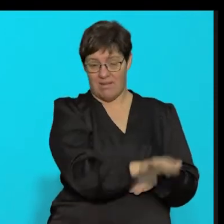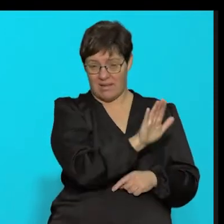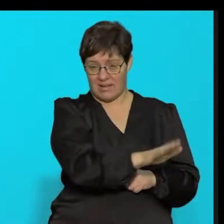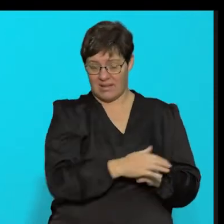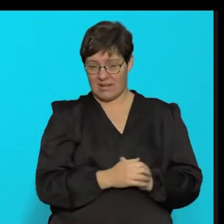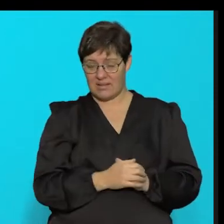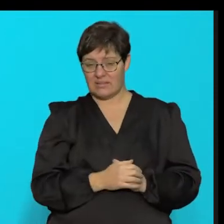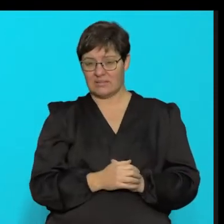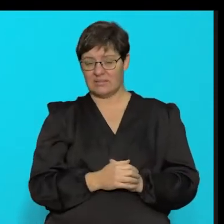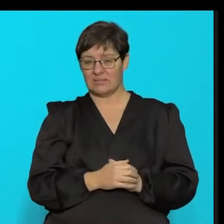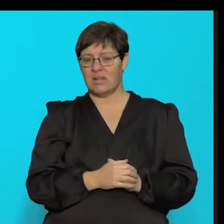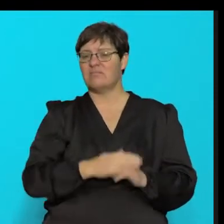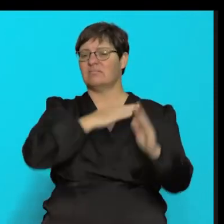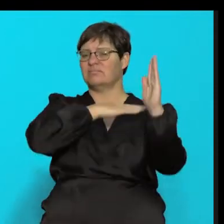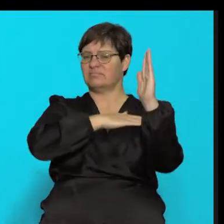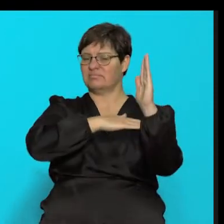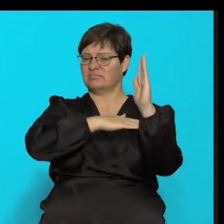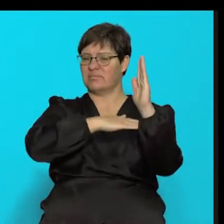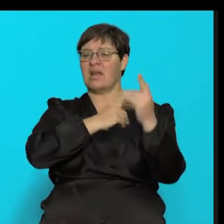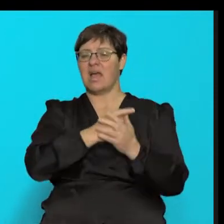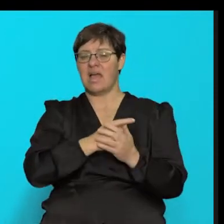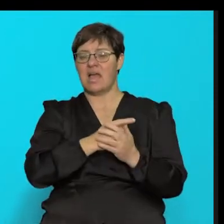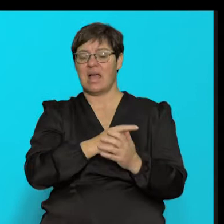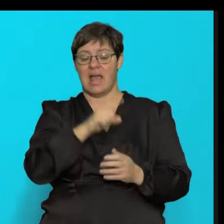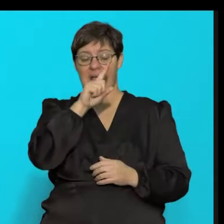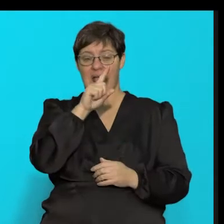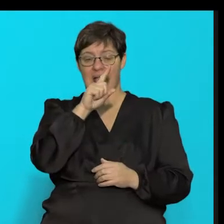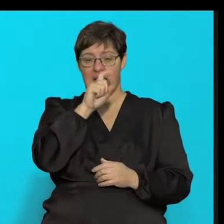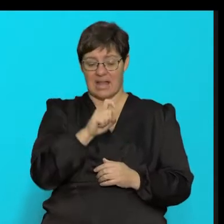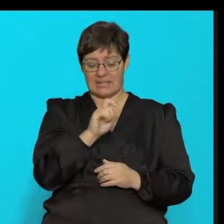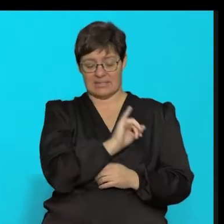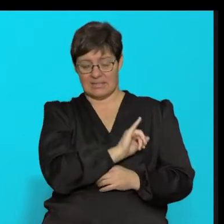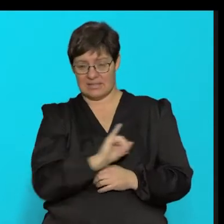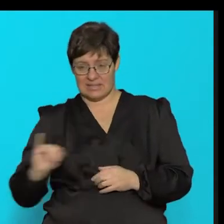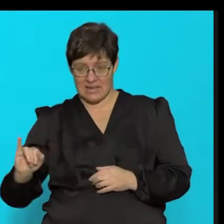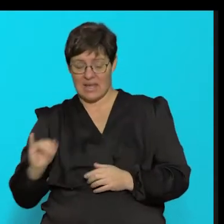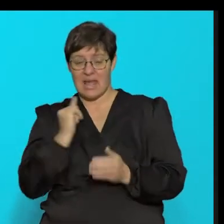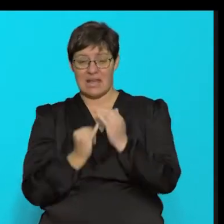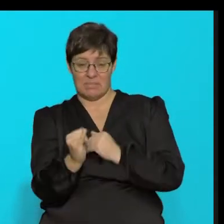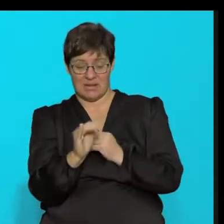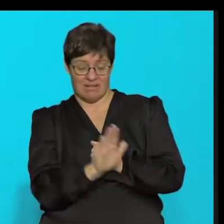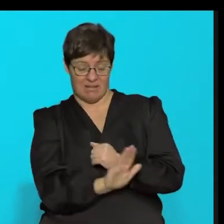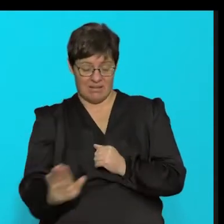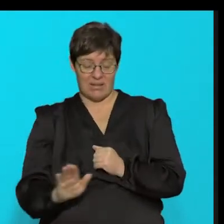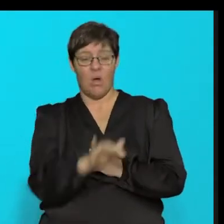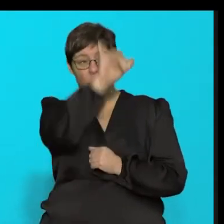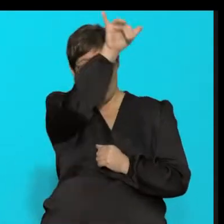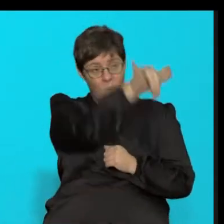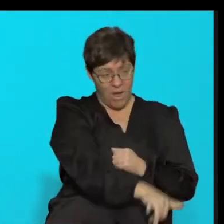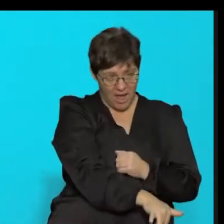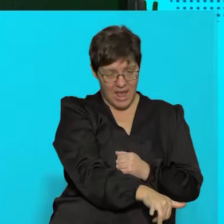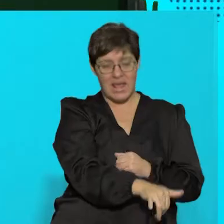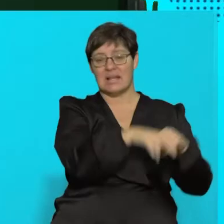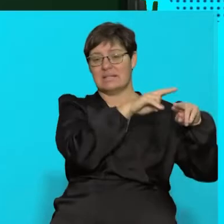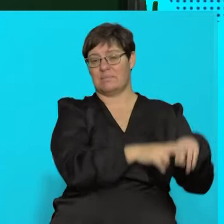So on a Cartesian plane, my x is independent variable and y is the dependent